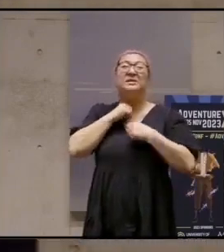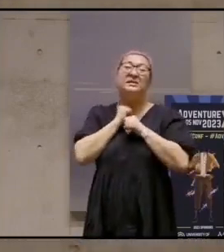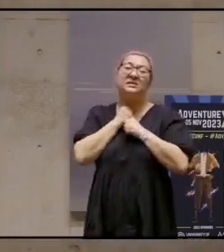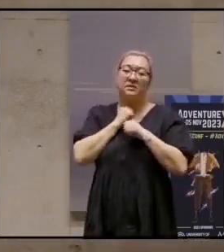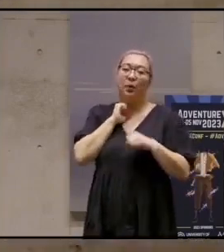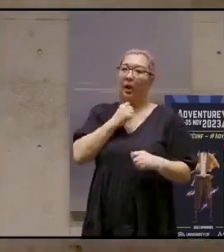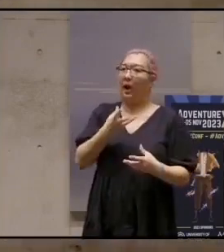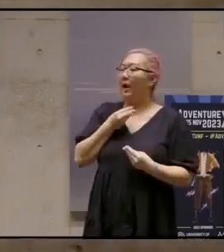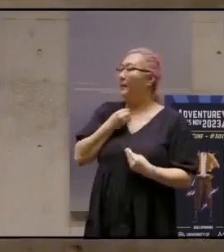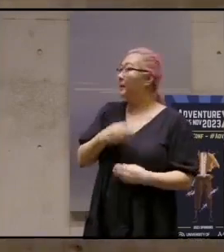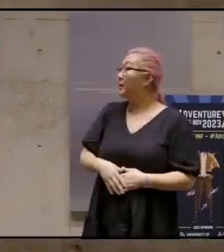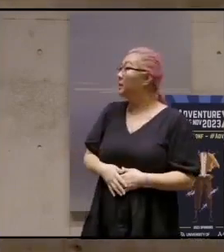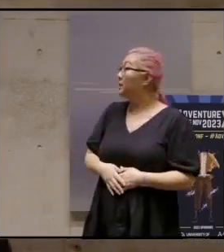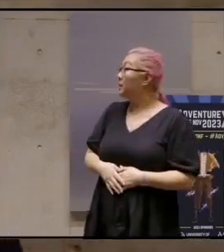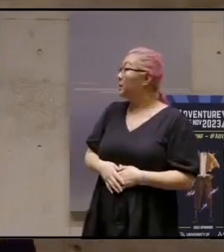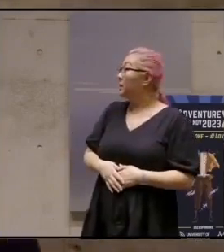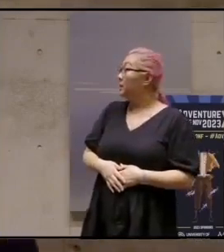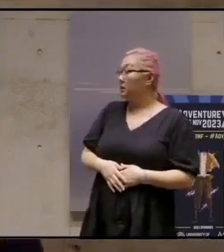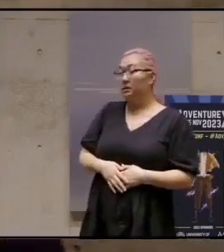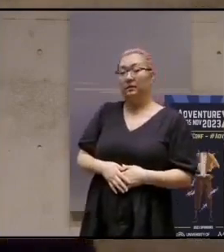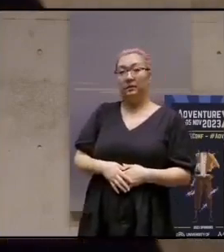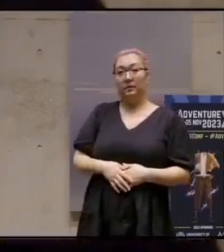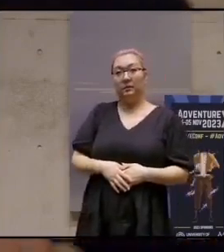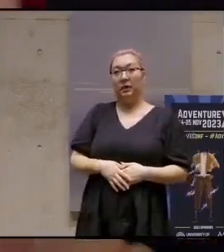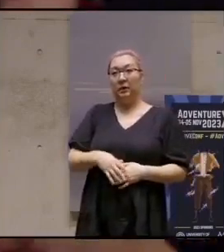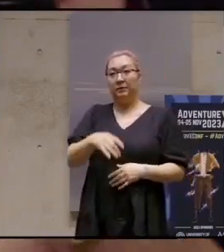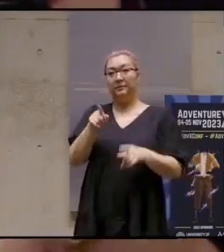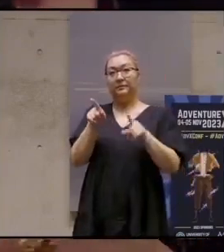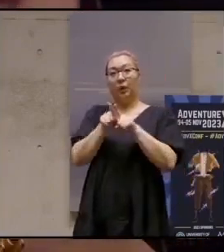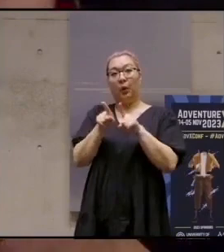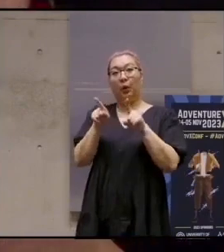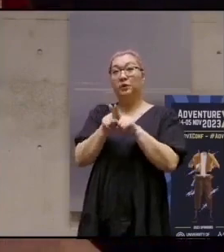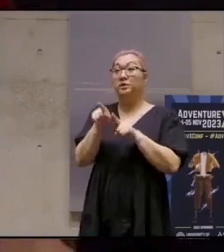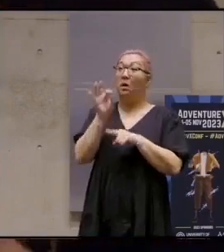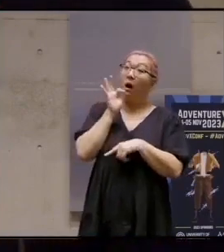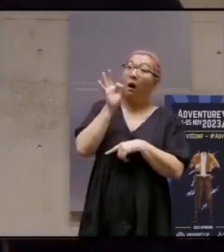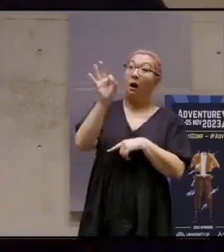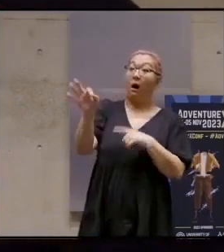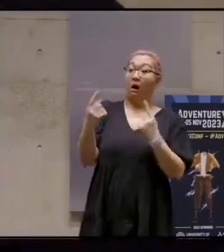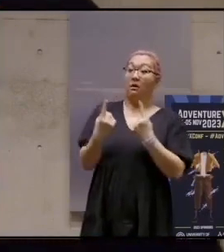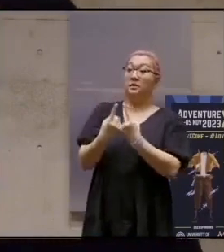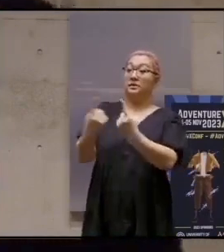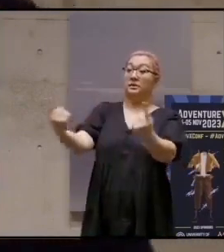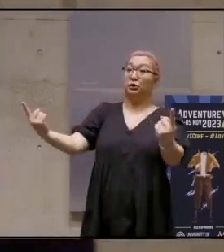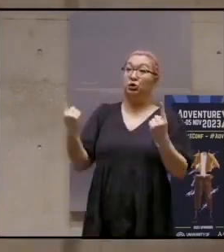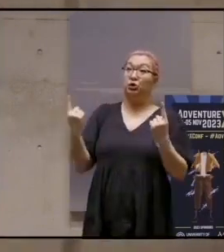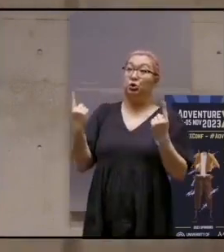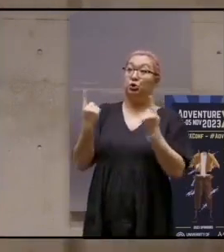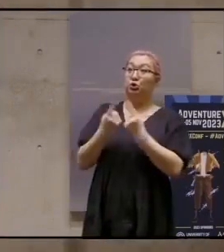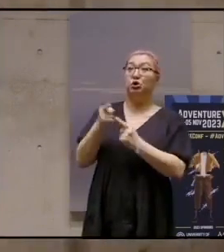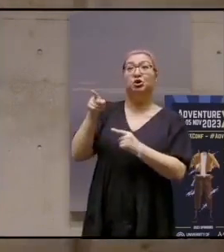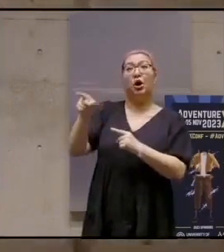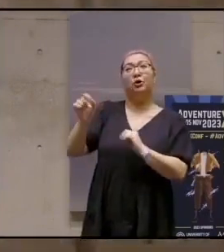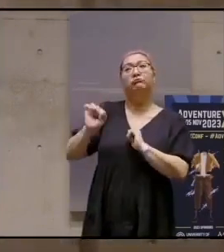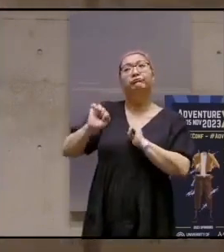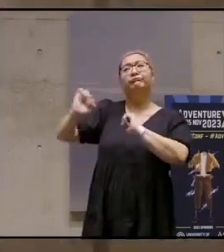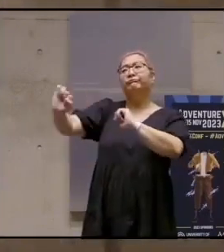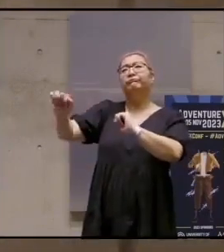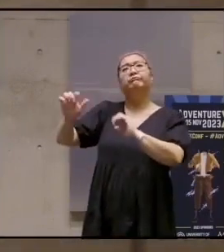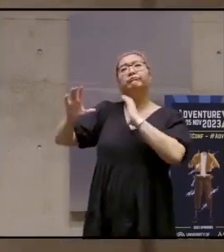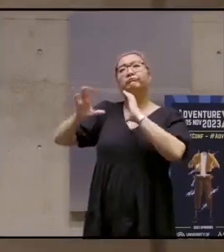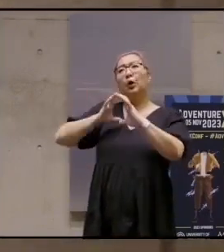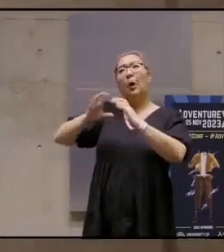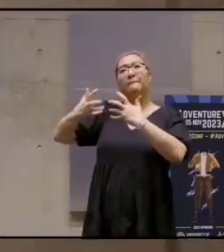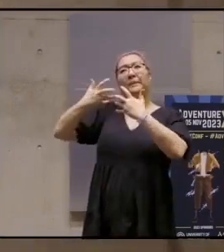have. And confirm with the recording studio ahead of time what kind of data they need, what kind of columns they need. And